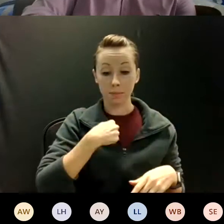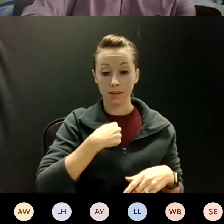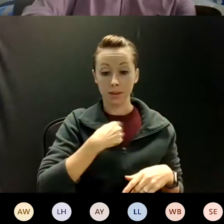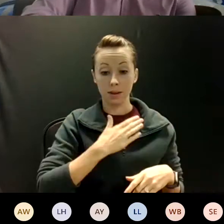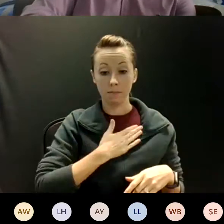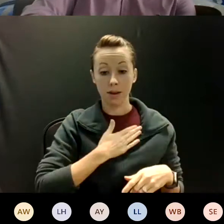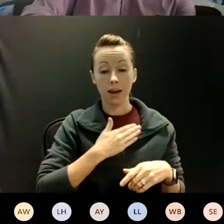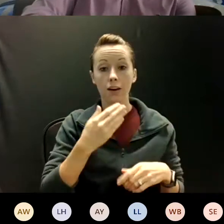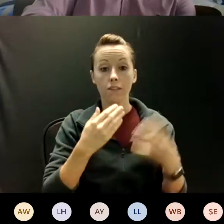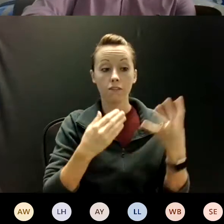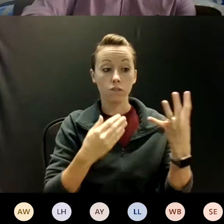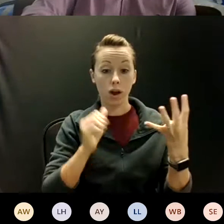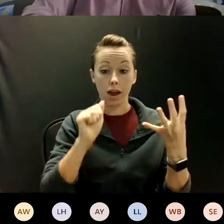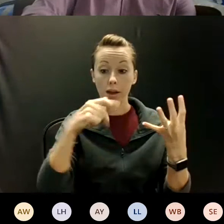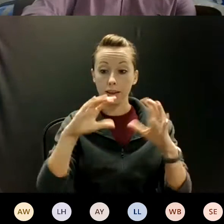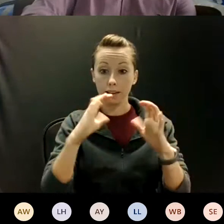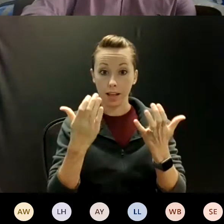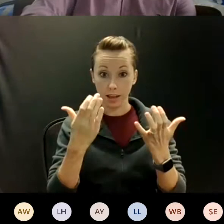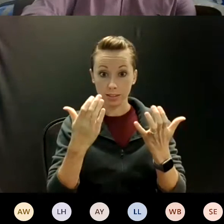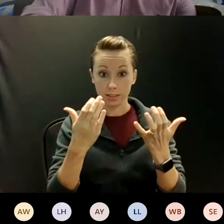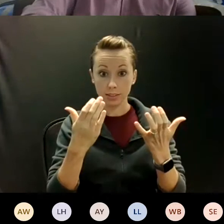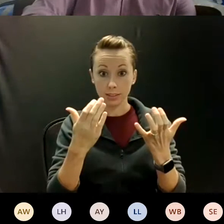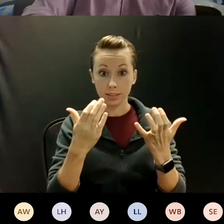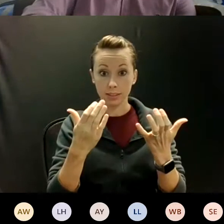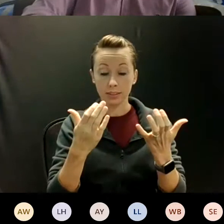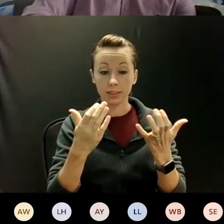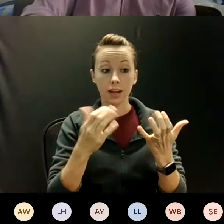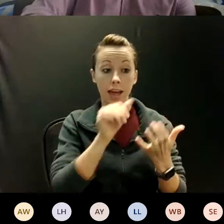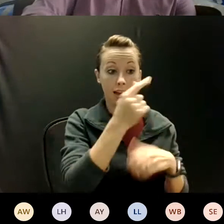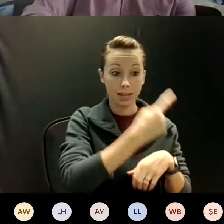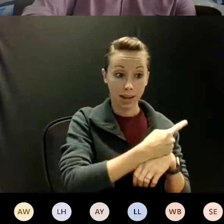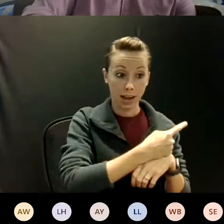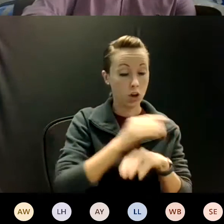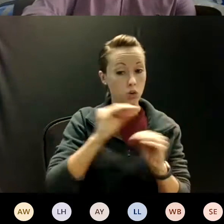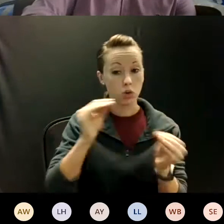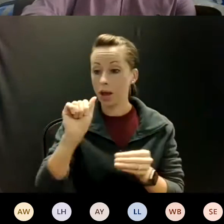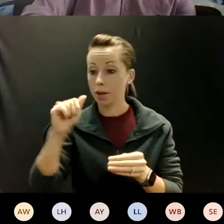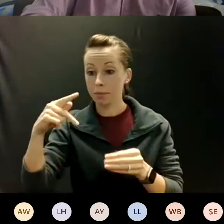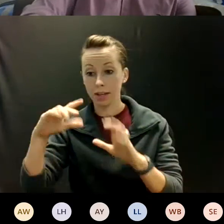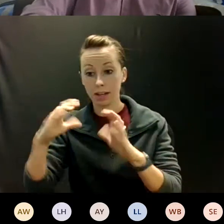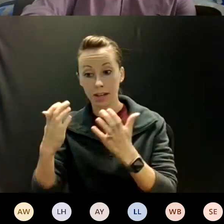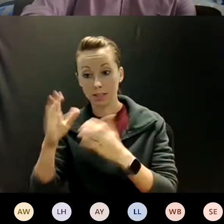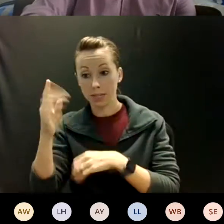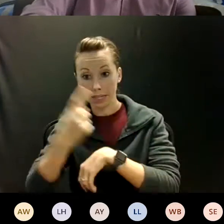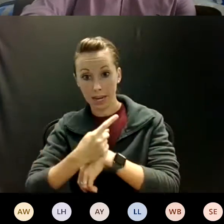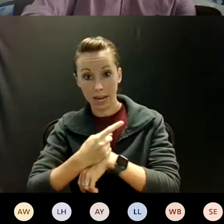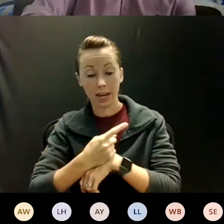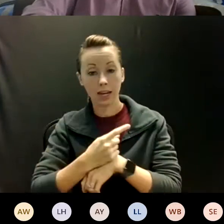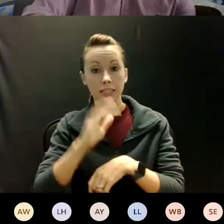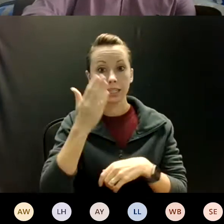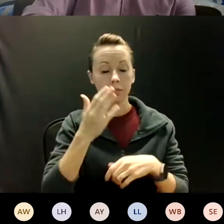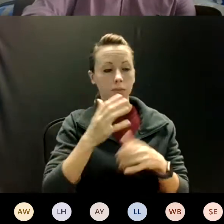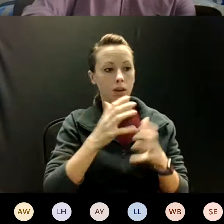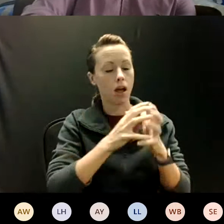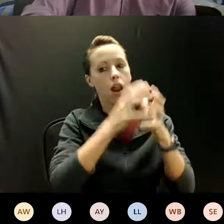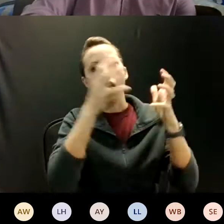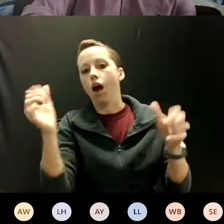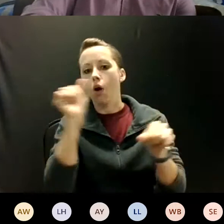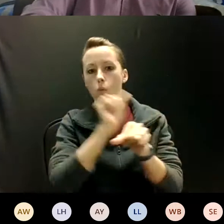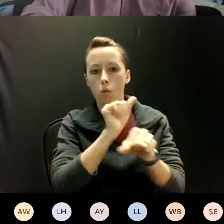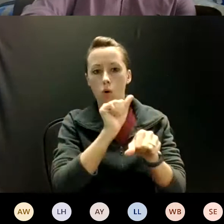classes on A day, and I had like no AP classes on B day. So it was just really concentrated into one day, and I was getting so much work.